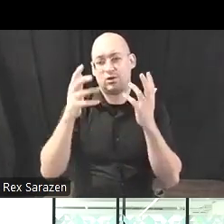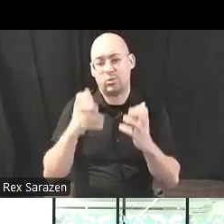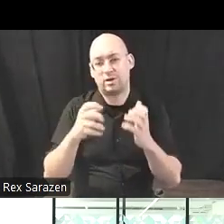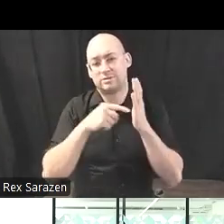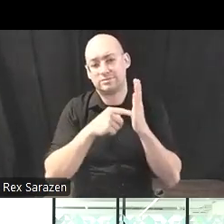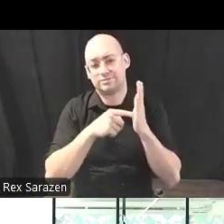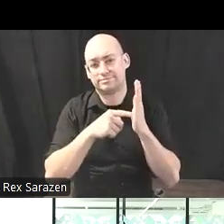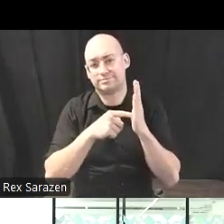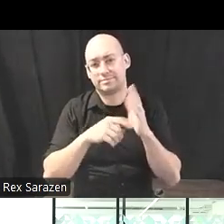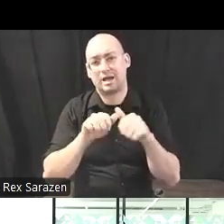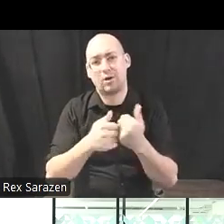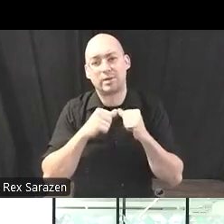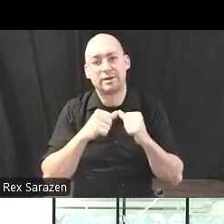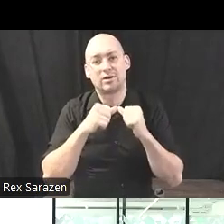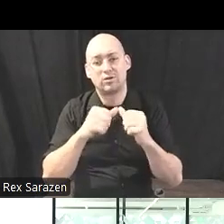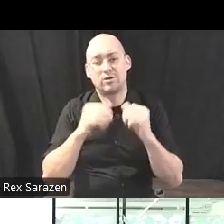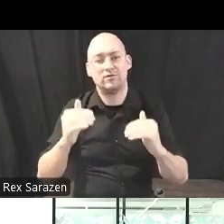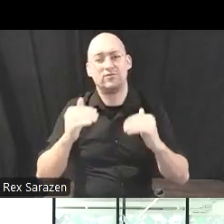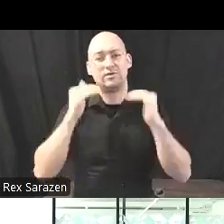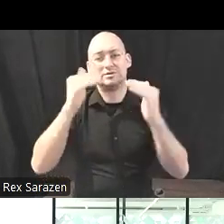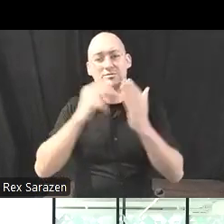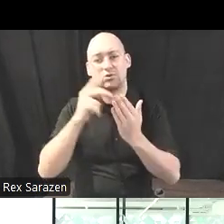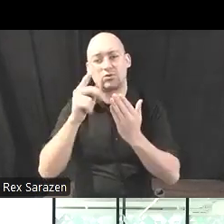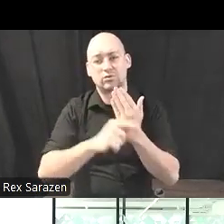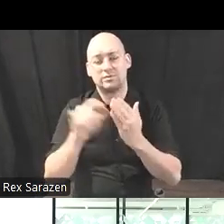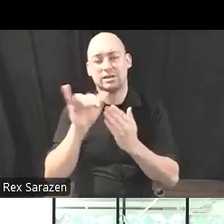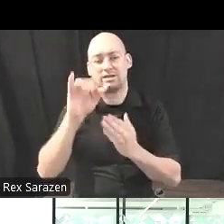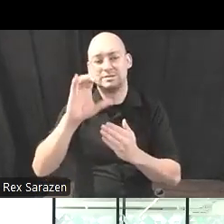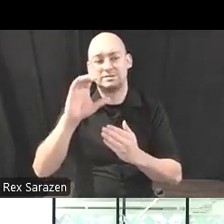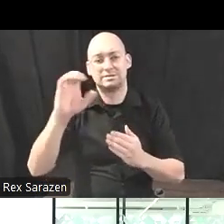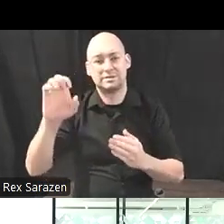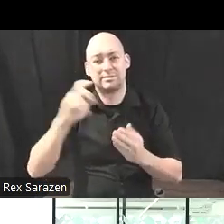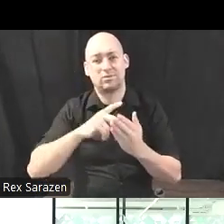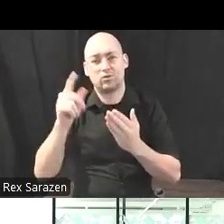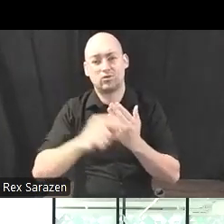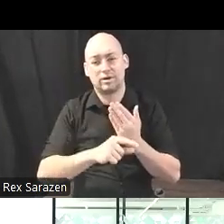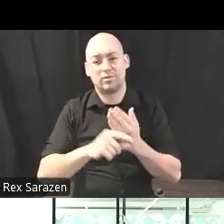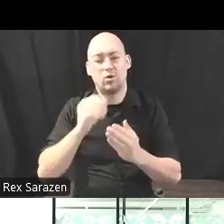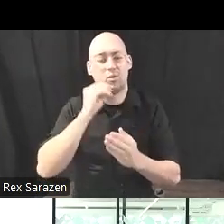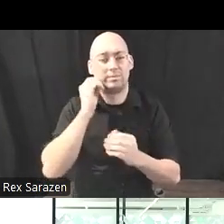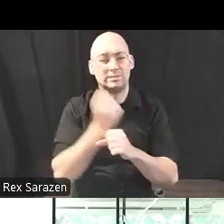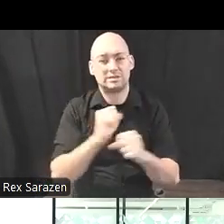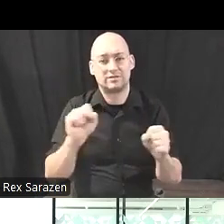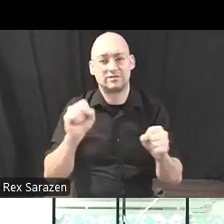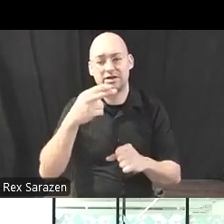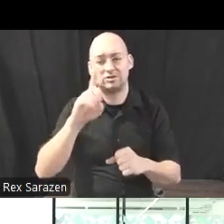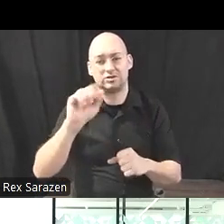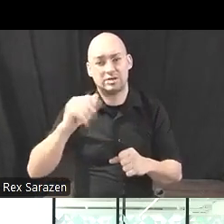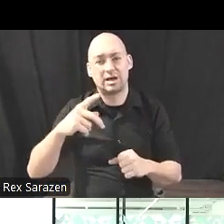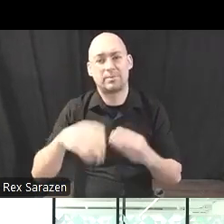we can continue to advance programs like the CCE program, Home Safe, and HDAP as well. Those have